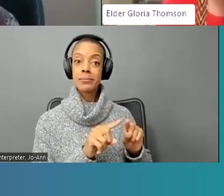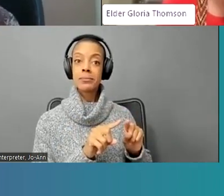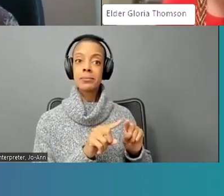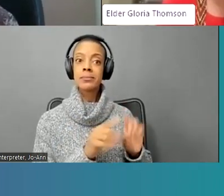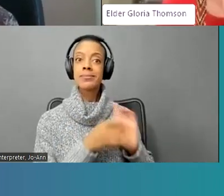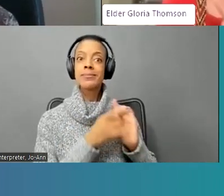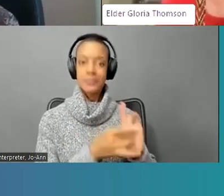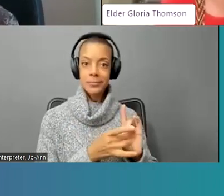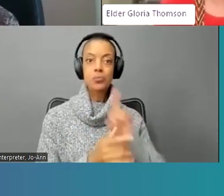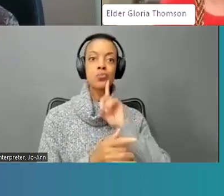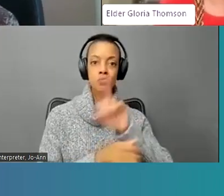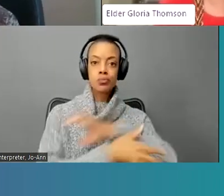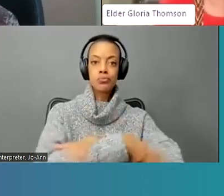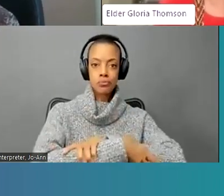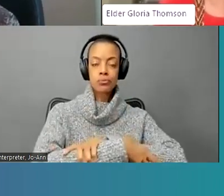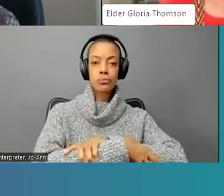and Reconciliation